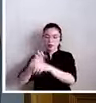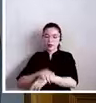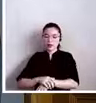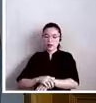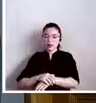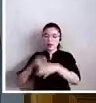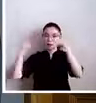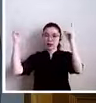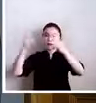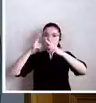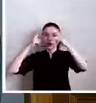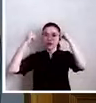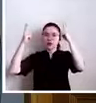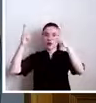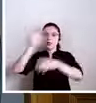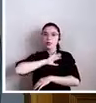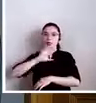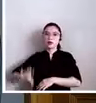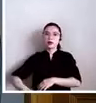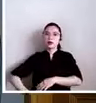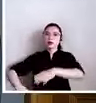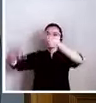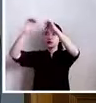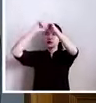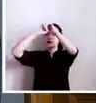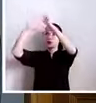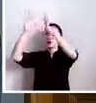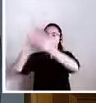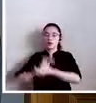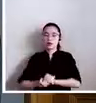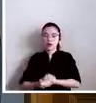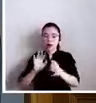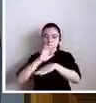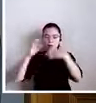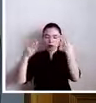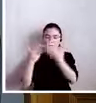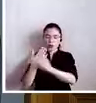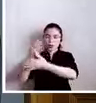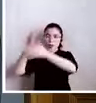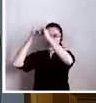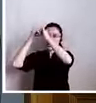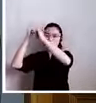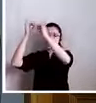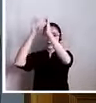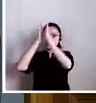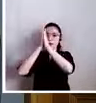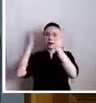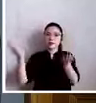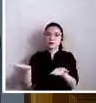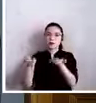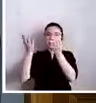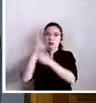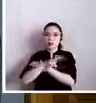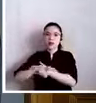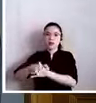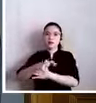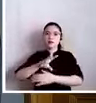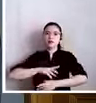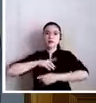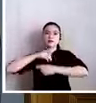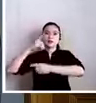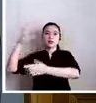in Christ, O Father, for all the intentions and prayers offered by the pilgrims and devotees of Señor Santo